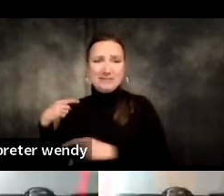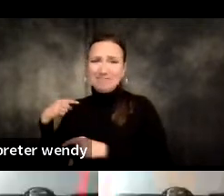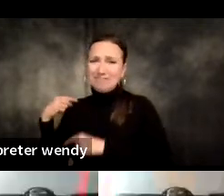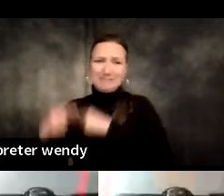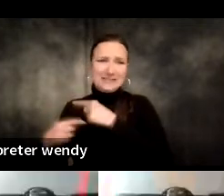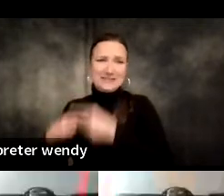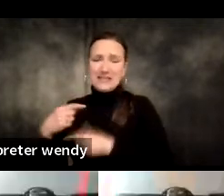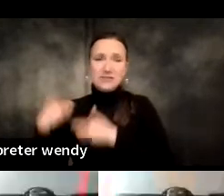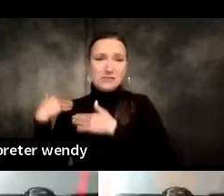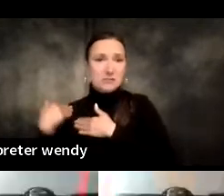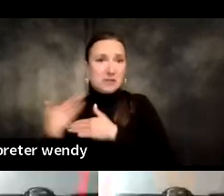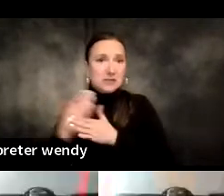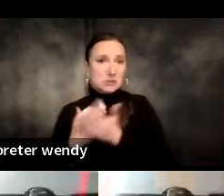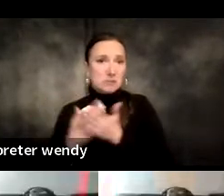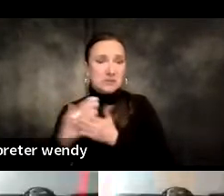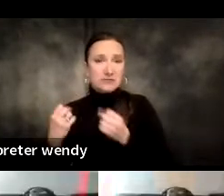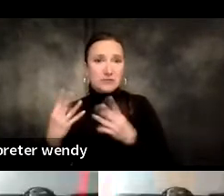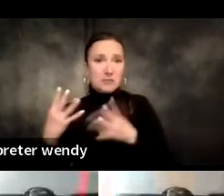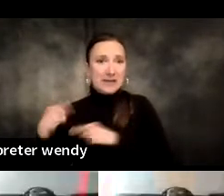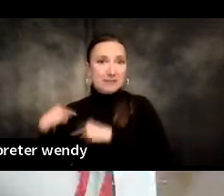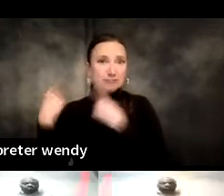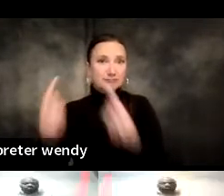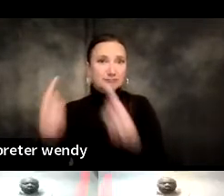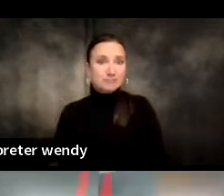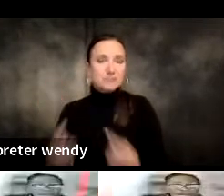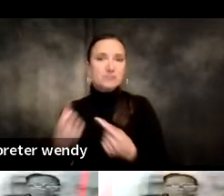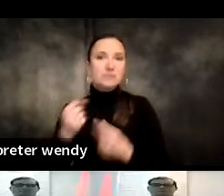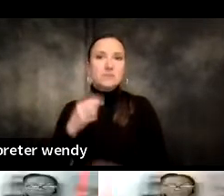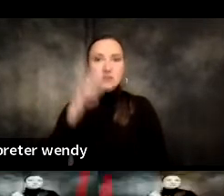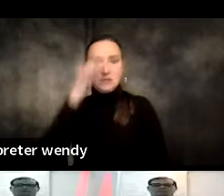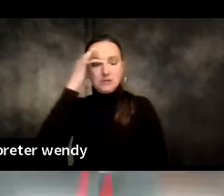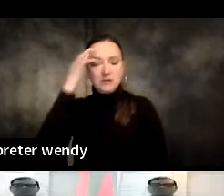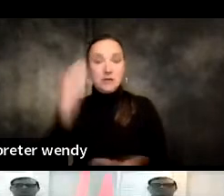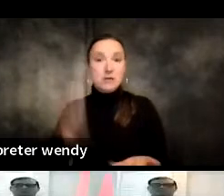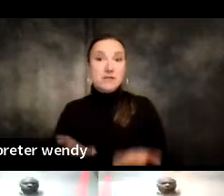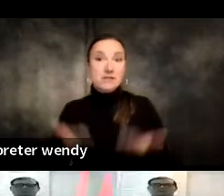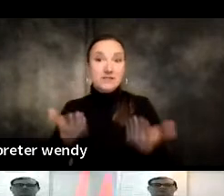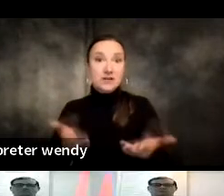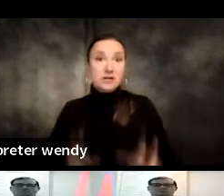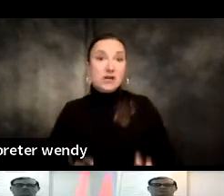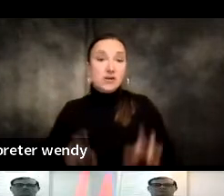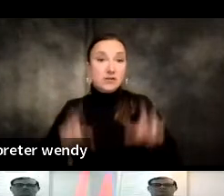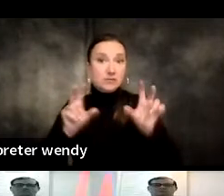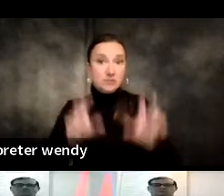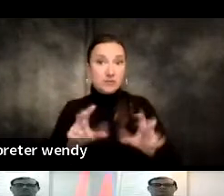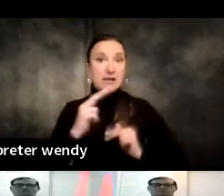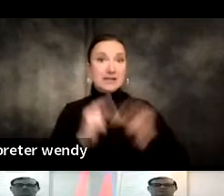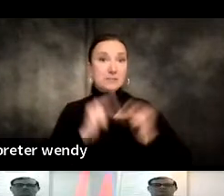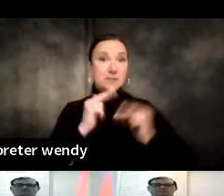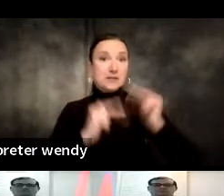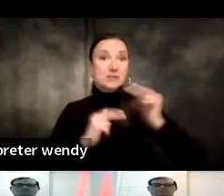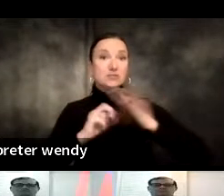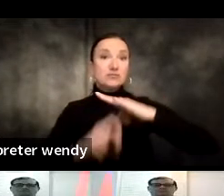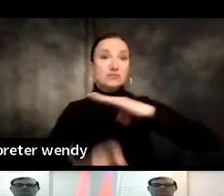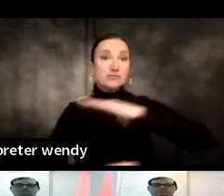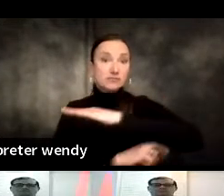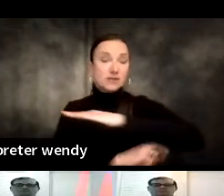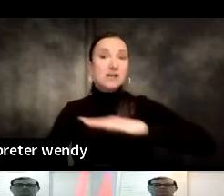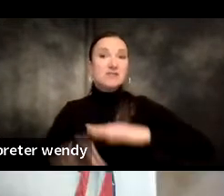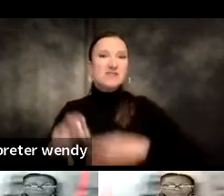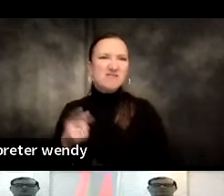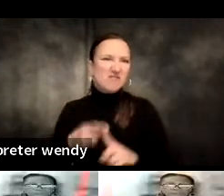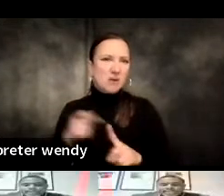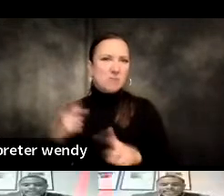budgeting. So what you see before in the mayor's proposed budget are investments that build upon the foundation that have been laid for the last